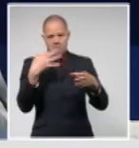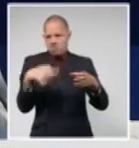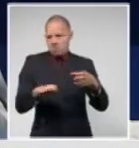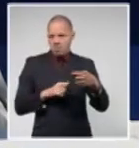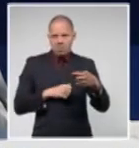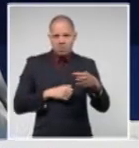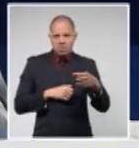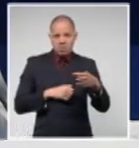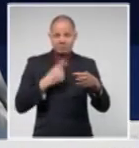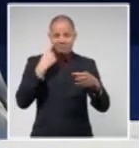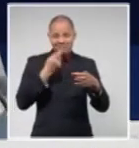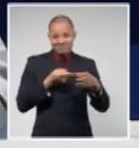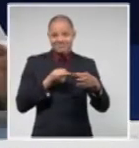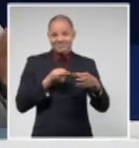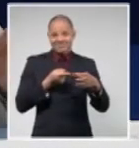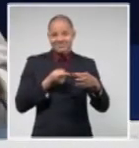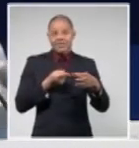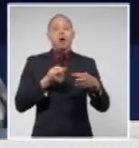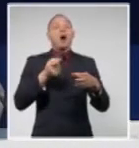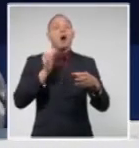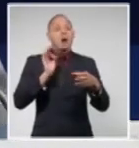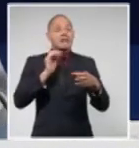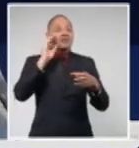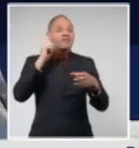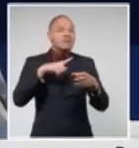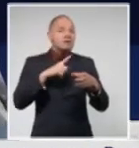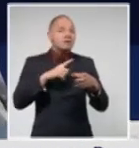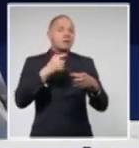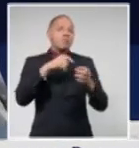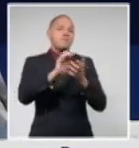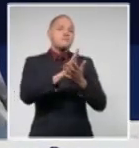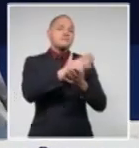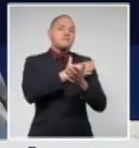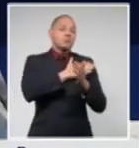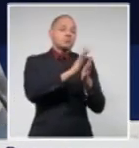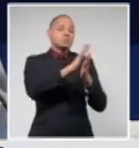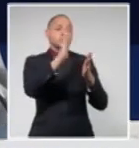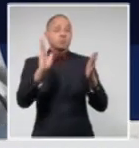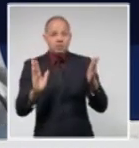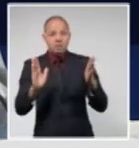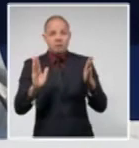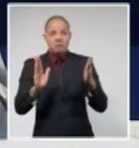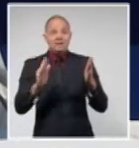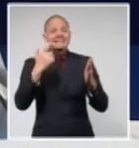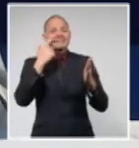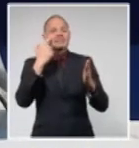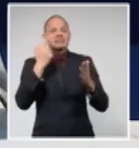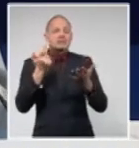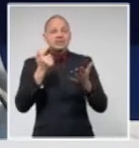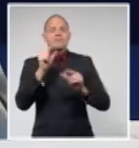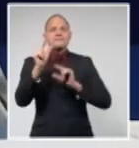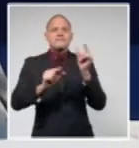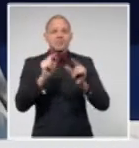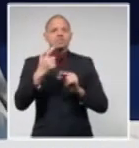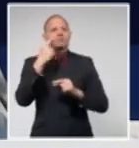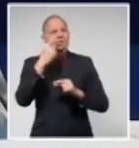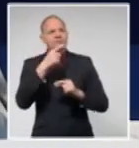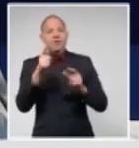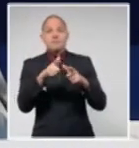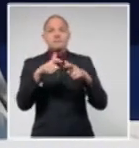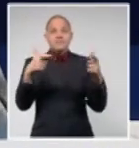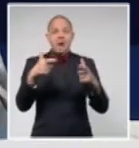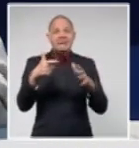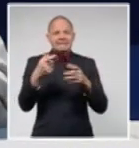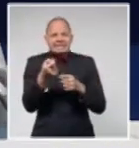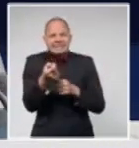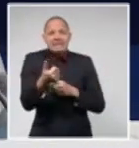58.7%, that's practically 60% of all positive cases on the island since the pandemic began, have